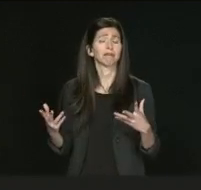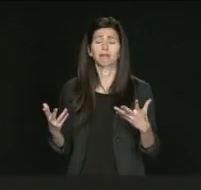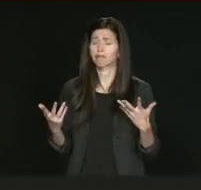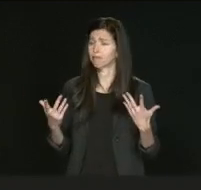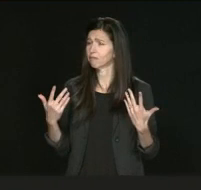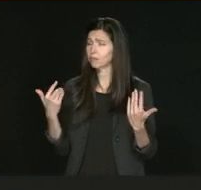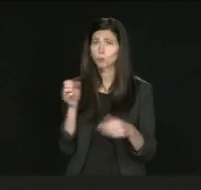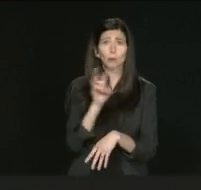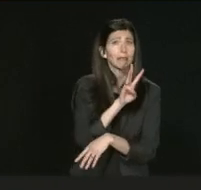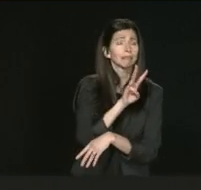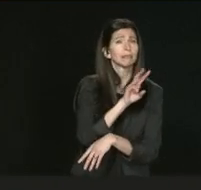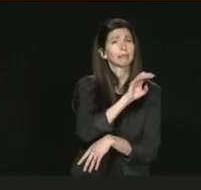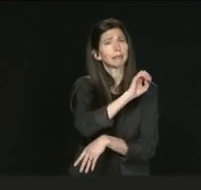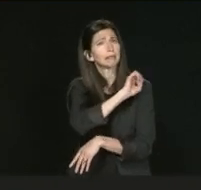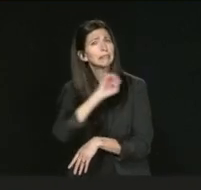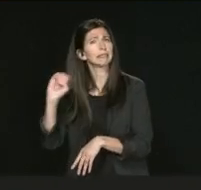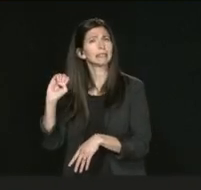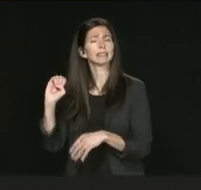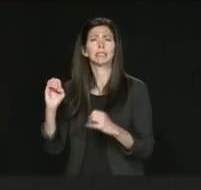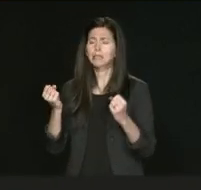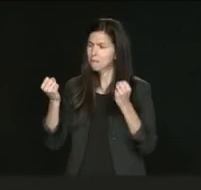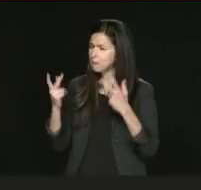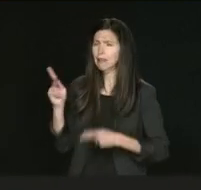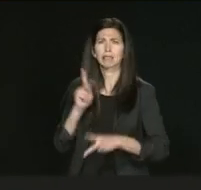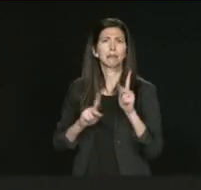are grieving for the loss of their loved ones.